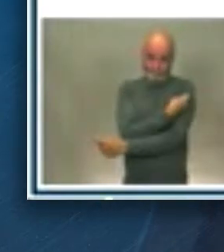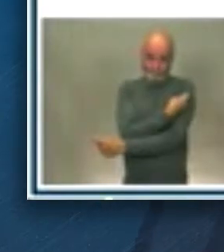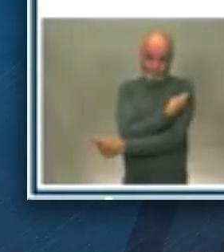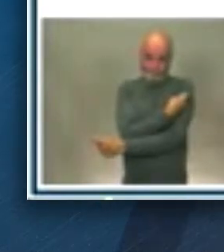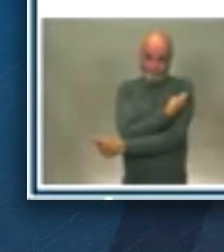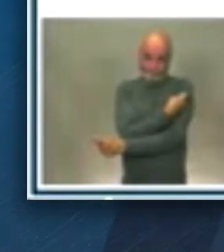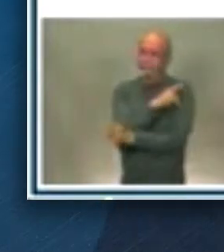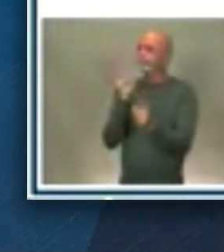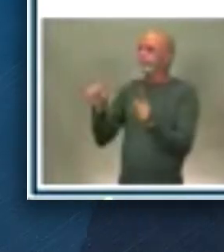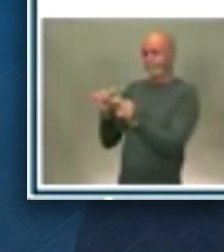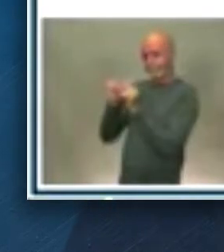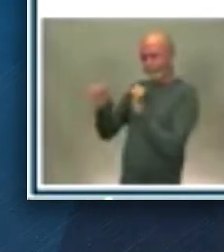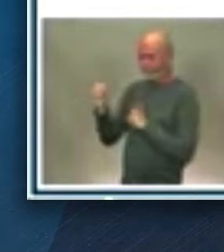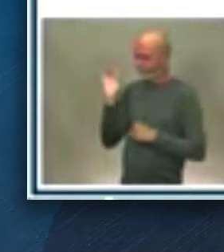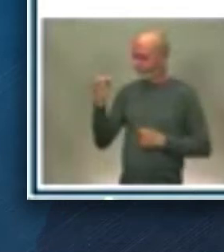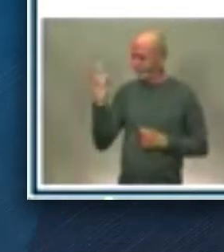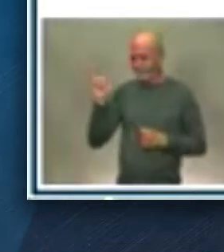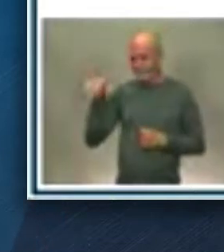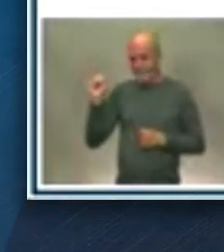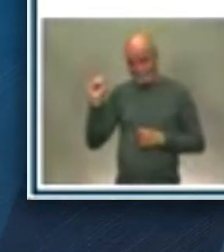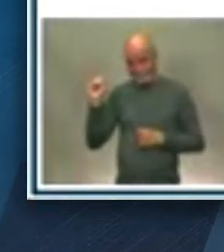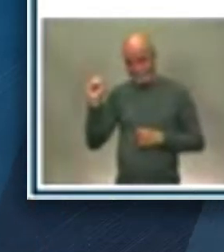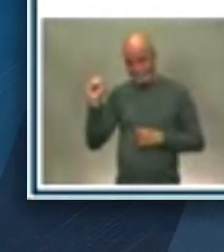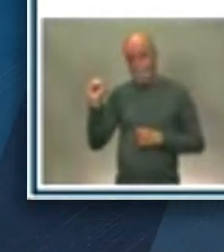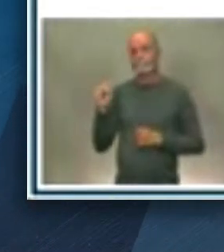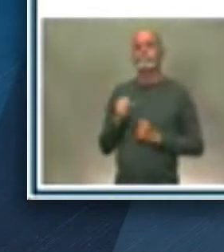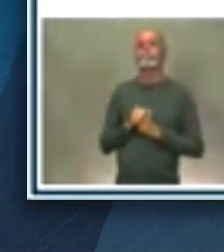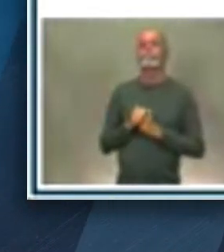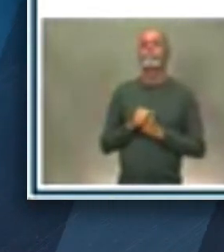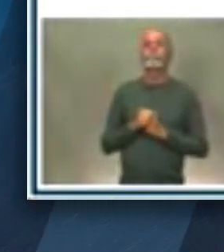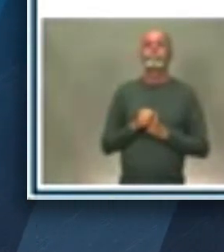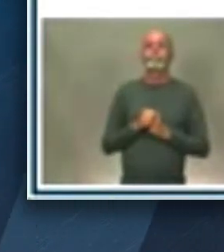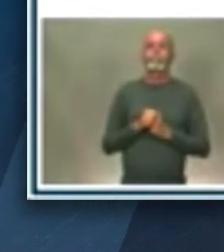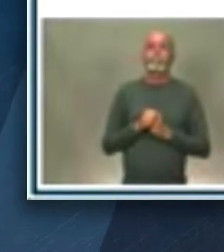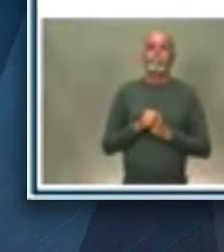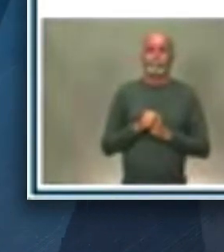isolate for a minimum of 7 days. And what we're saying is that